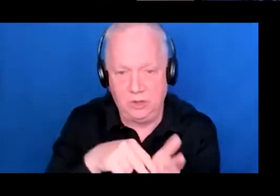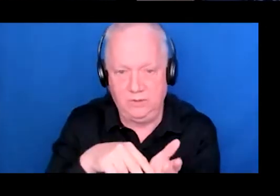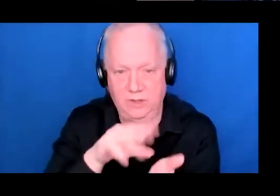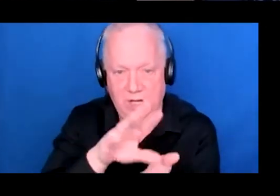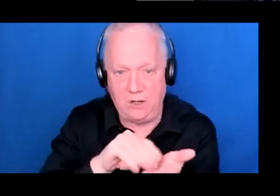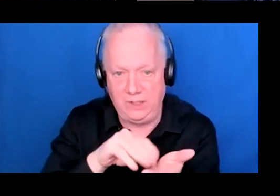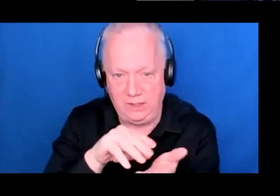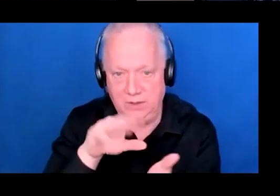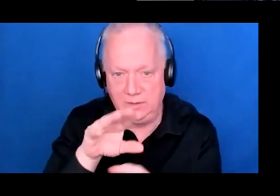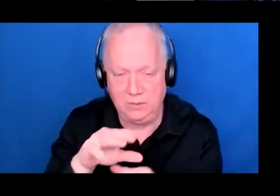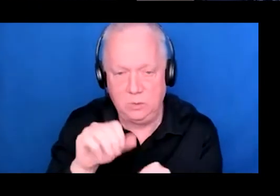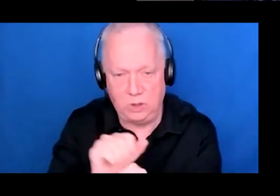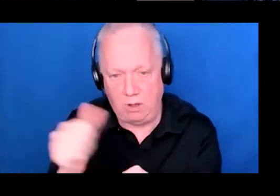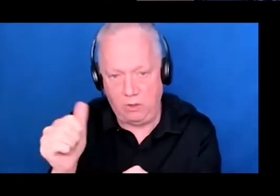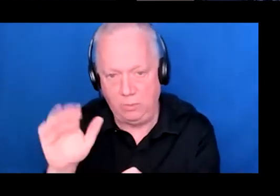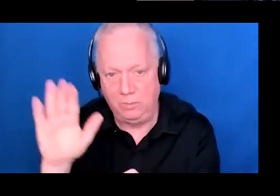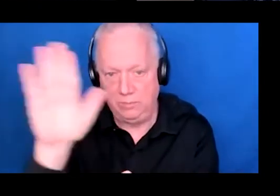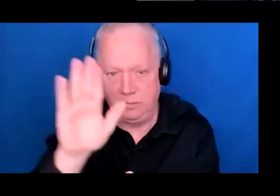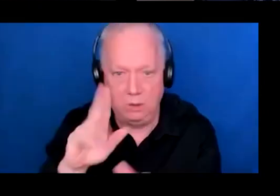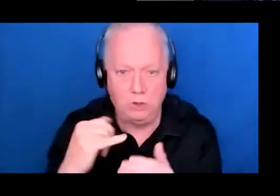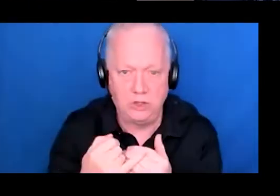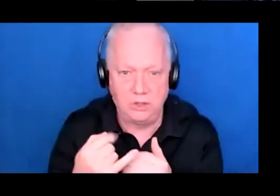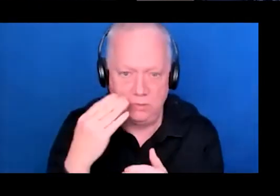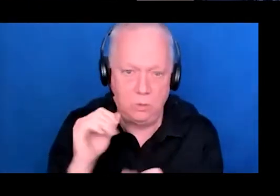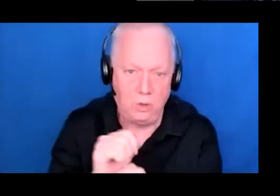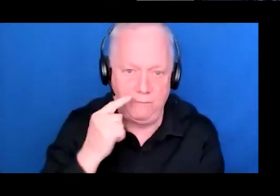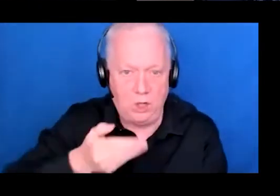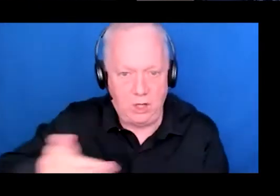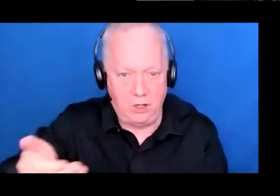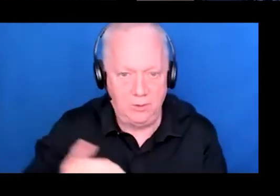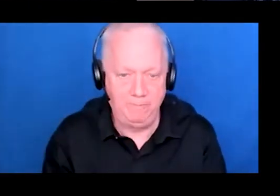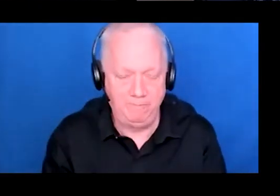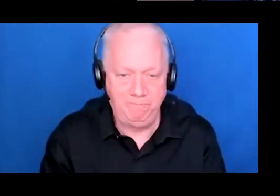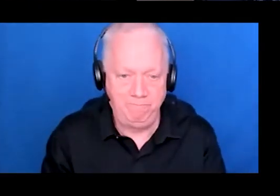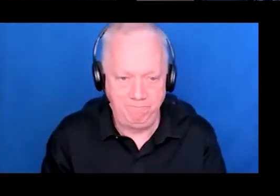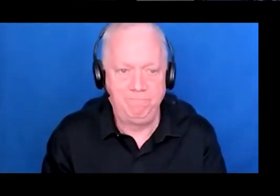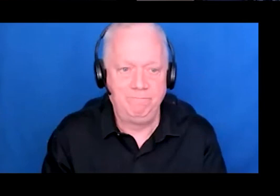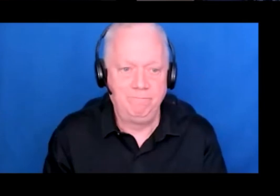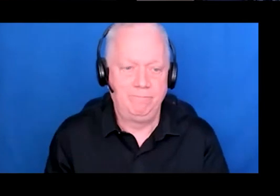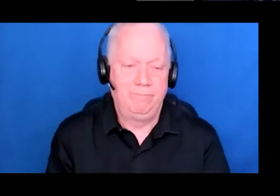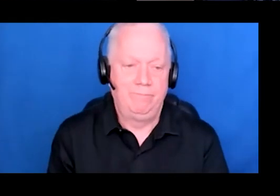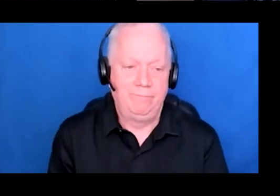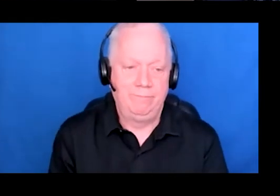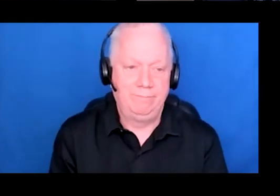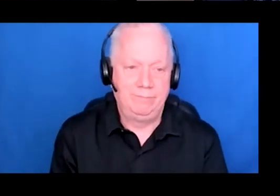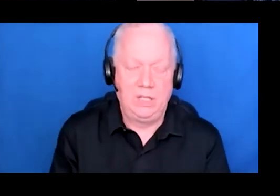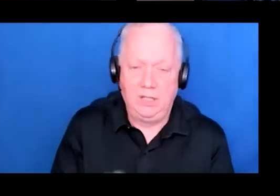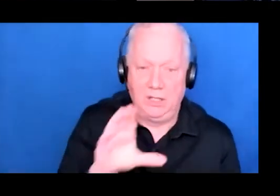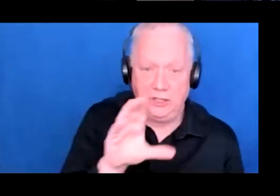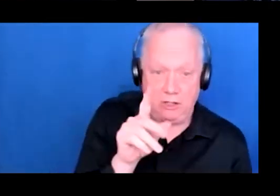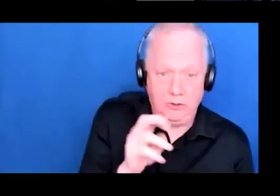on the side. So working on other people's projects for, work for hire in that capacity. And